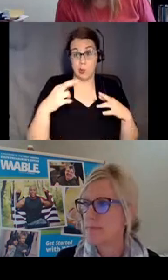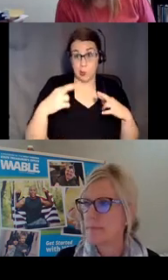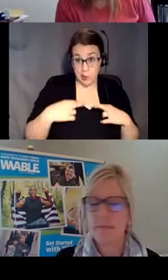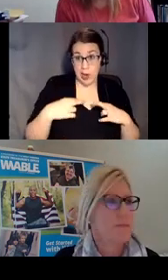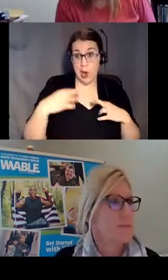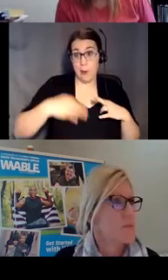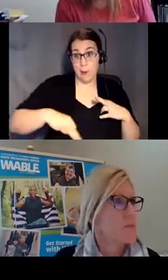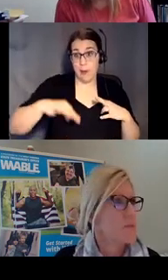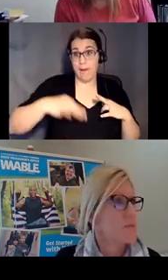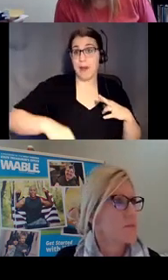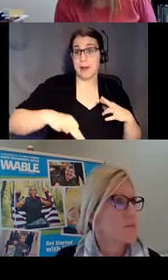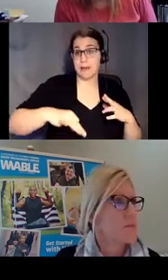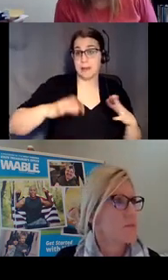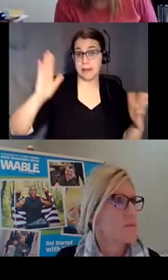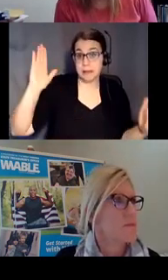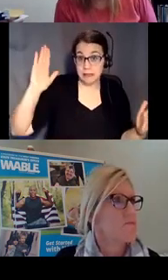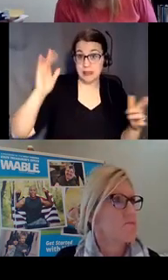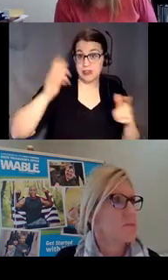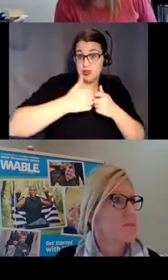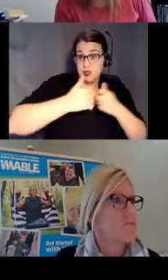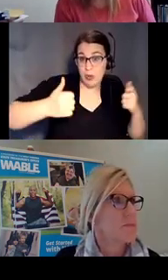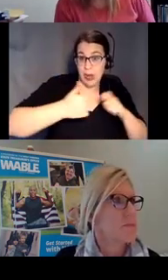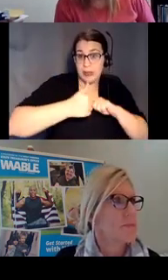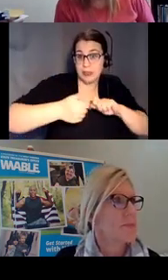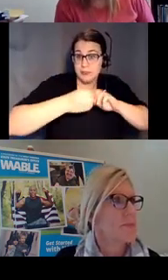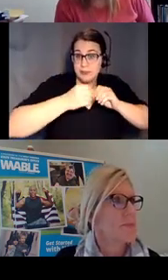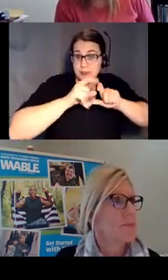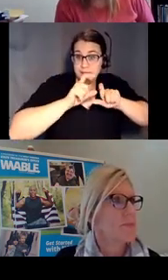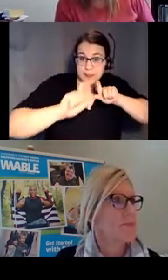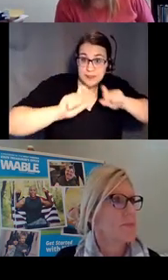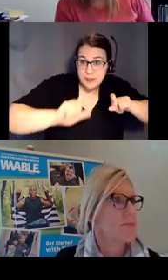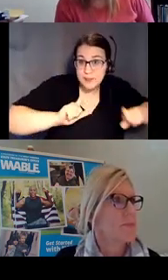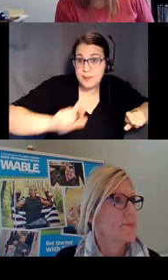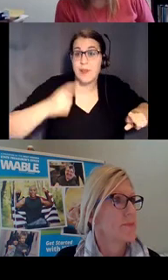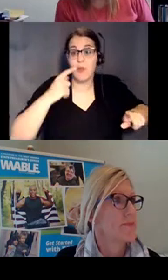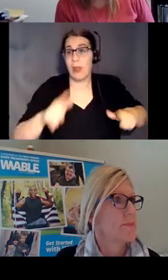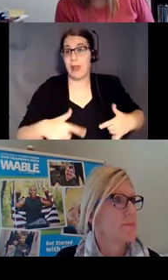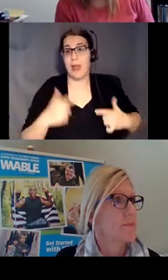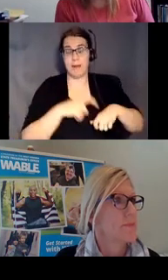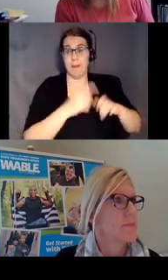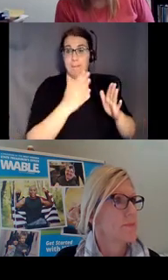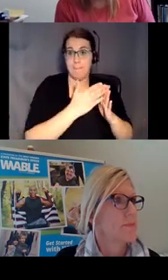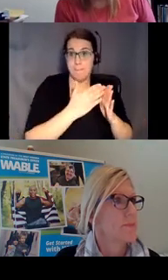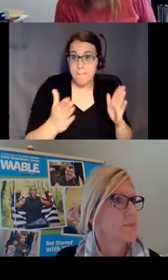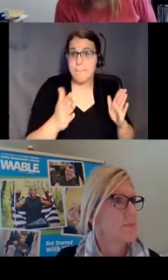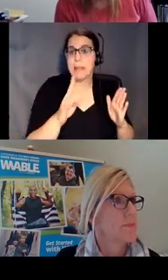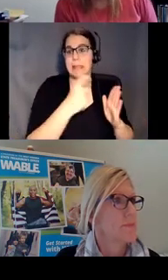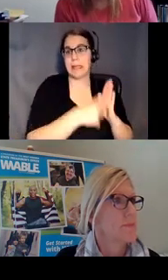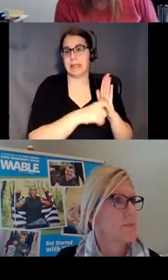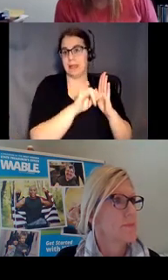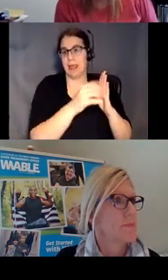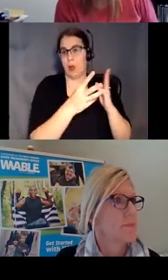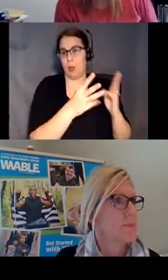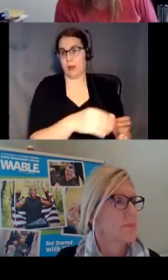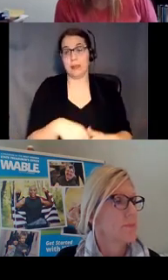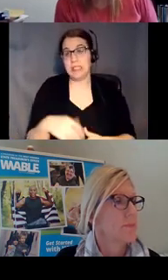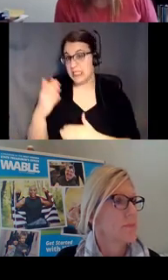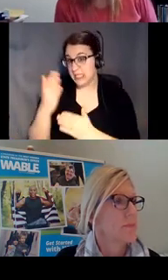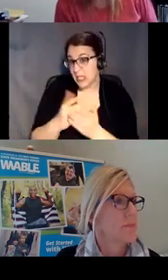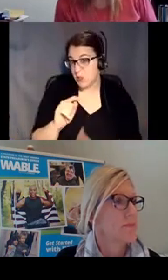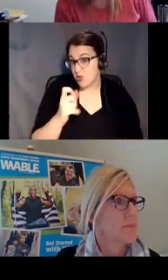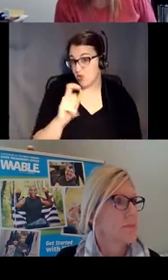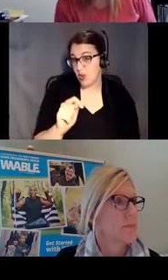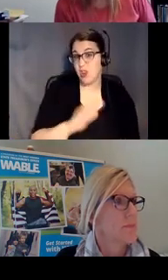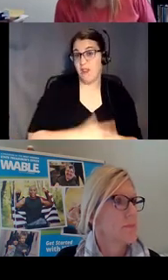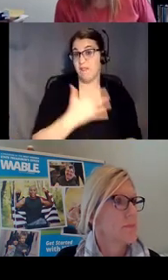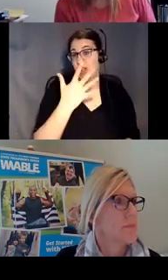over their lifetime and it be taxed that way. Otherwise, some trusts are on a 5-year payout